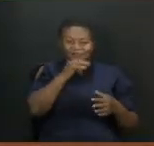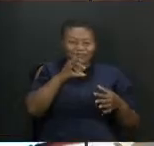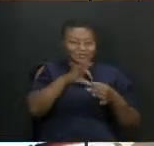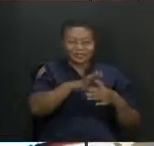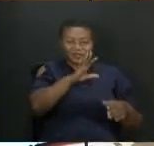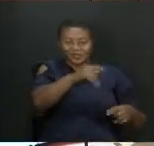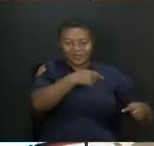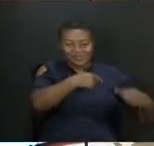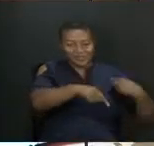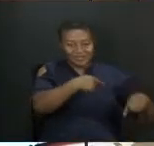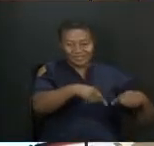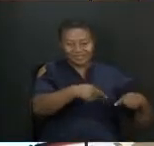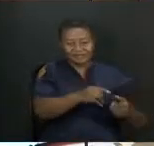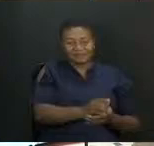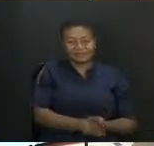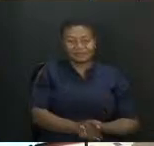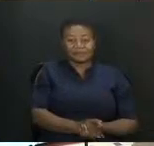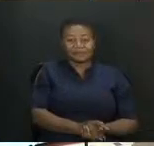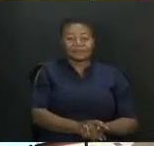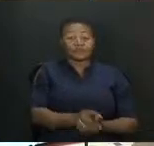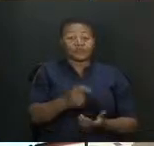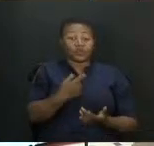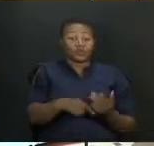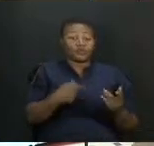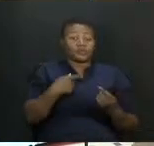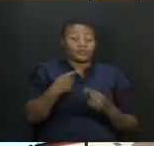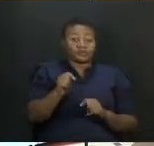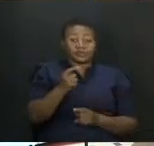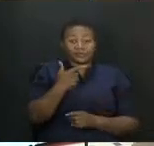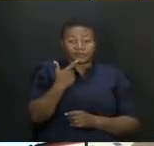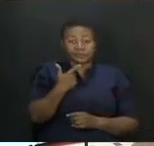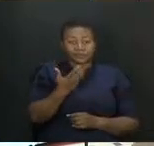Mr. Speaker, what I'm trying to say is that